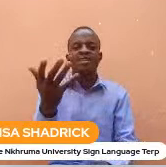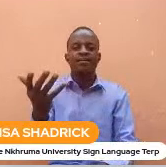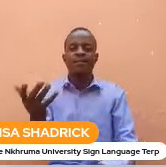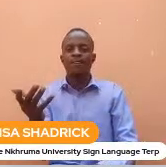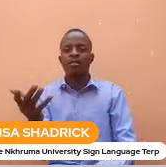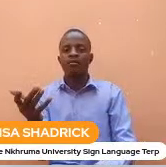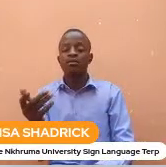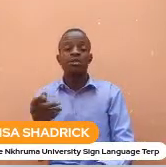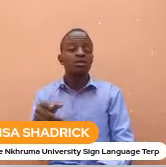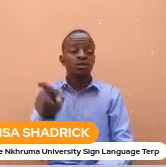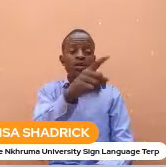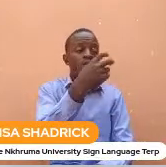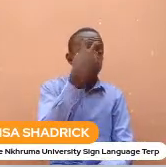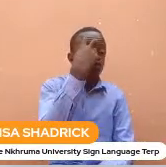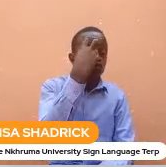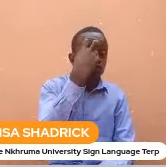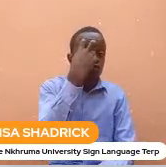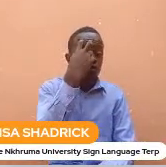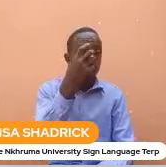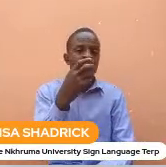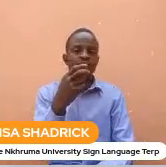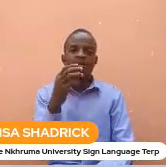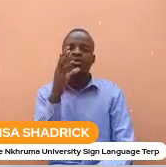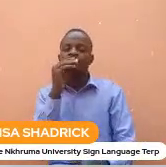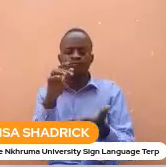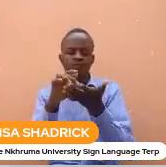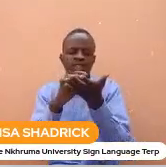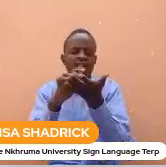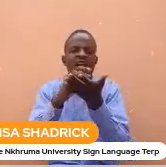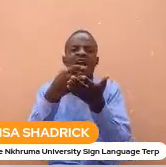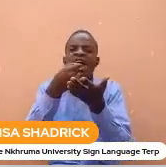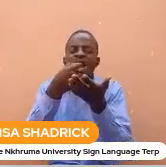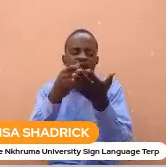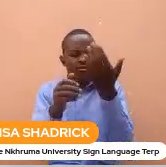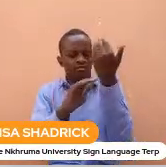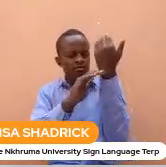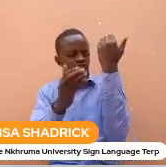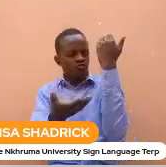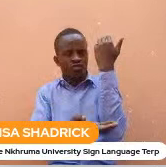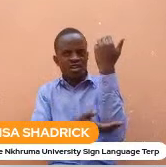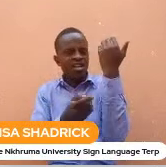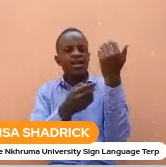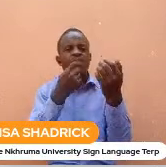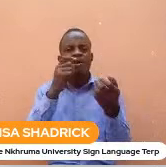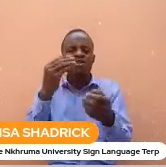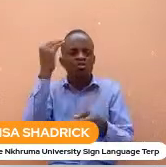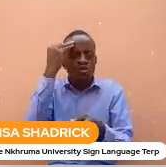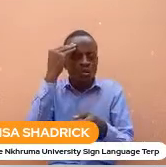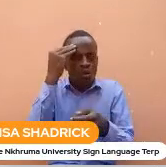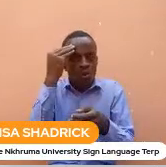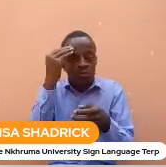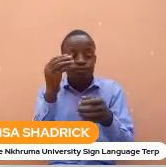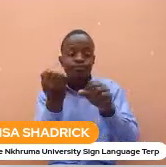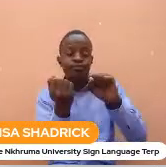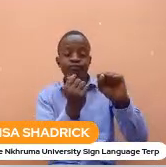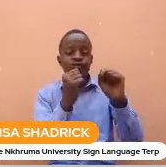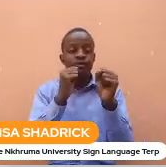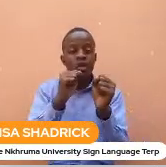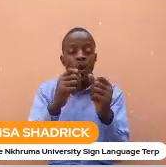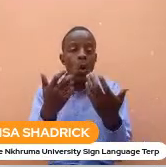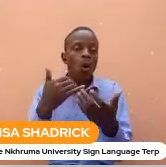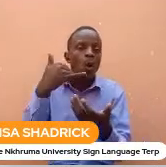watching right now, is a method, is a medicine, or a device that is used to prevent pregnancy. Great stuff. Now I'll come to you,